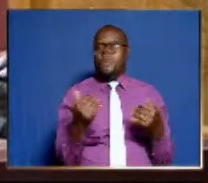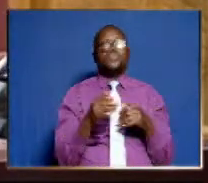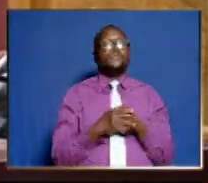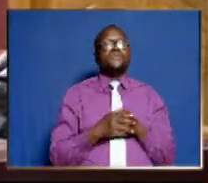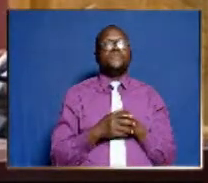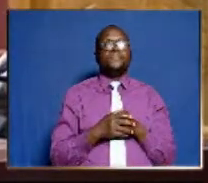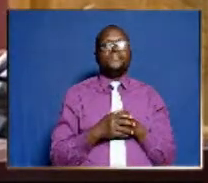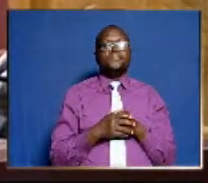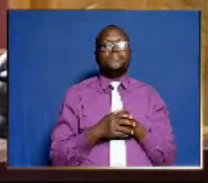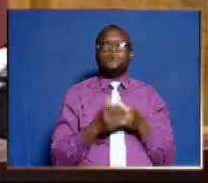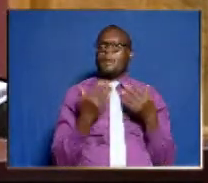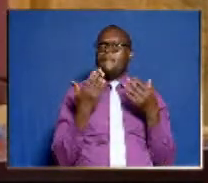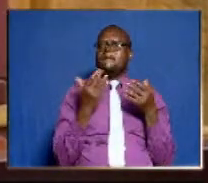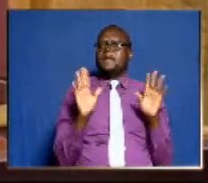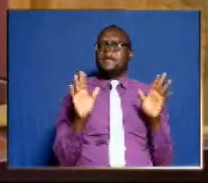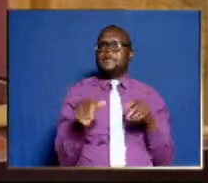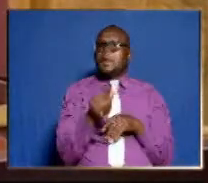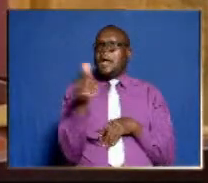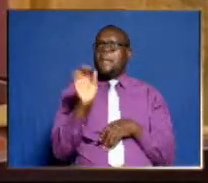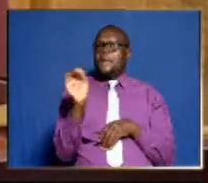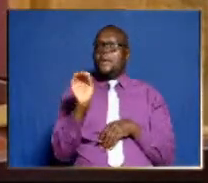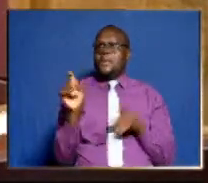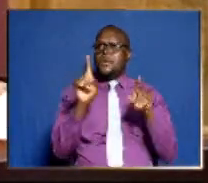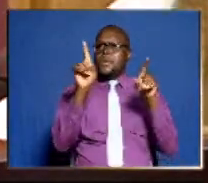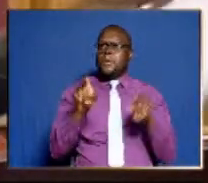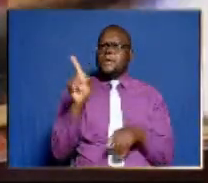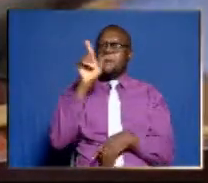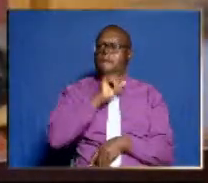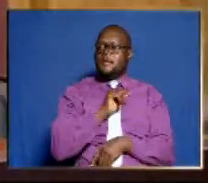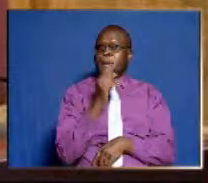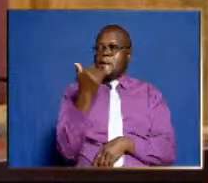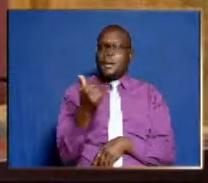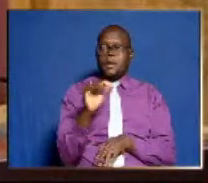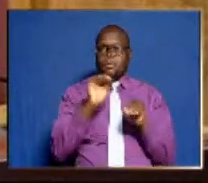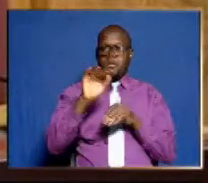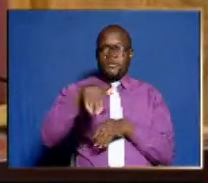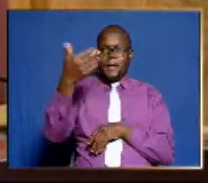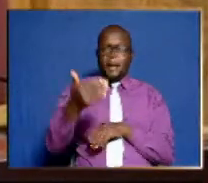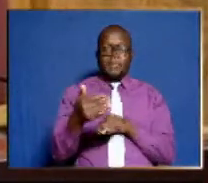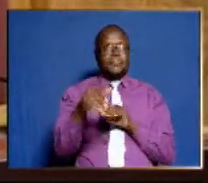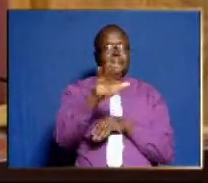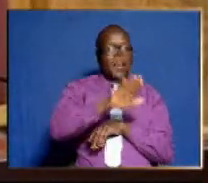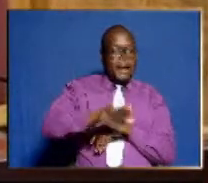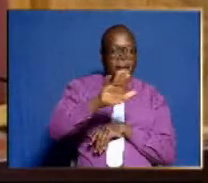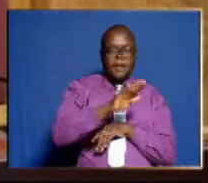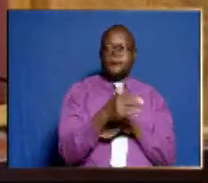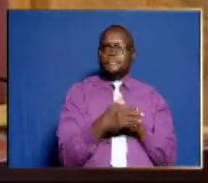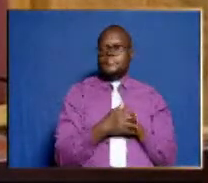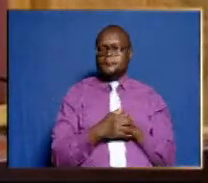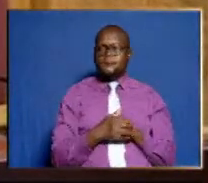and then that is over. We are through with questions. So we go to the next segment of that particular order.